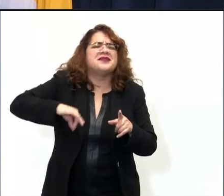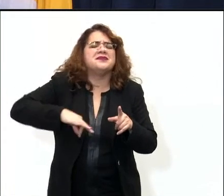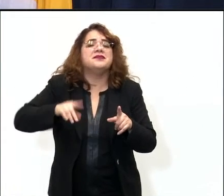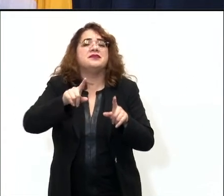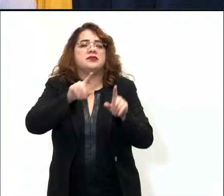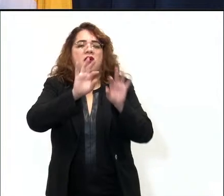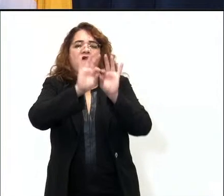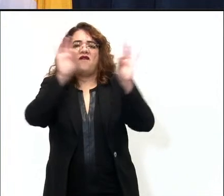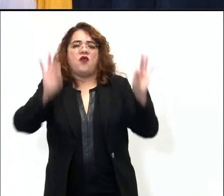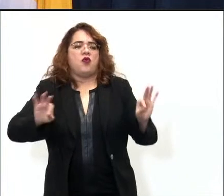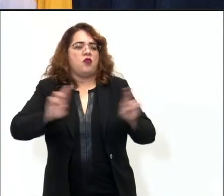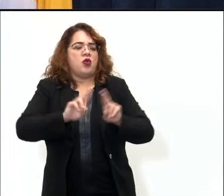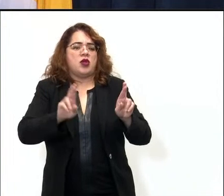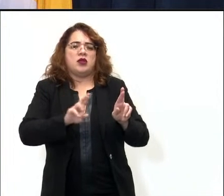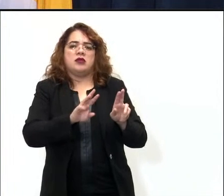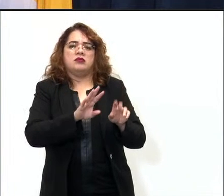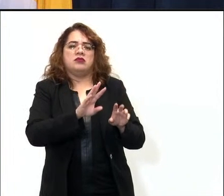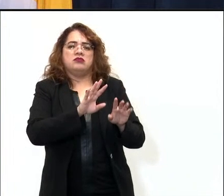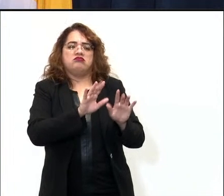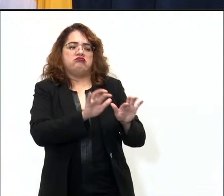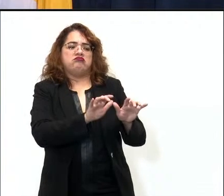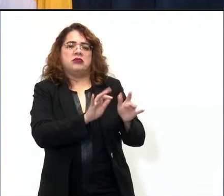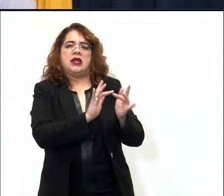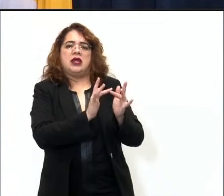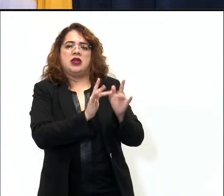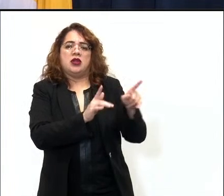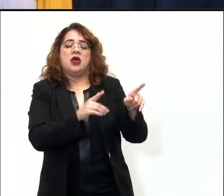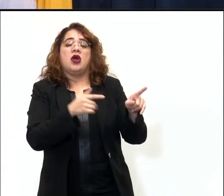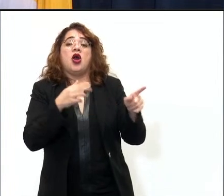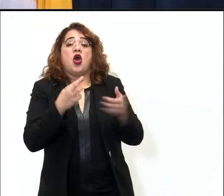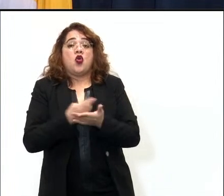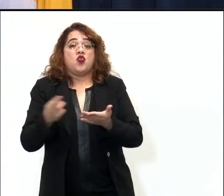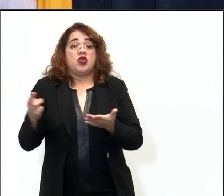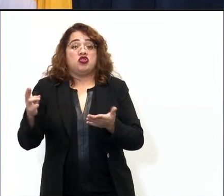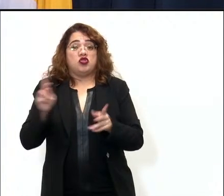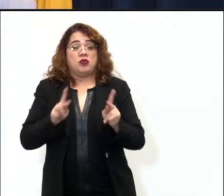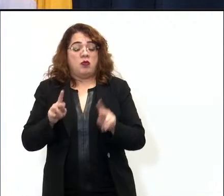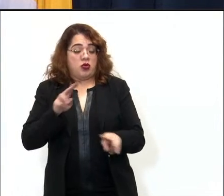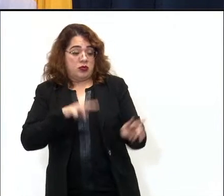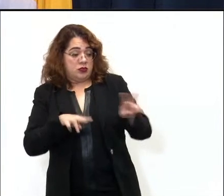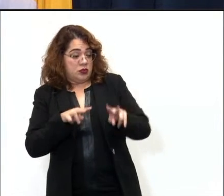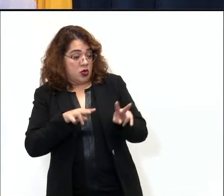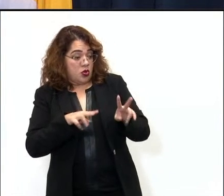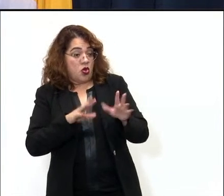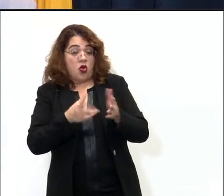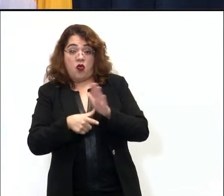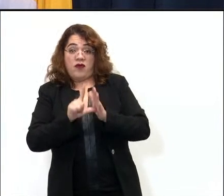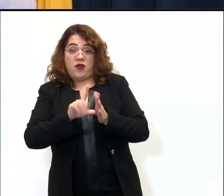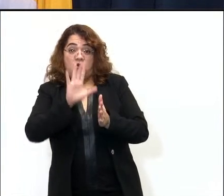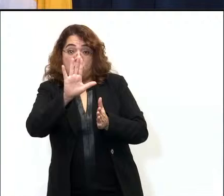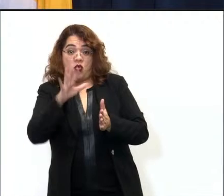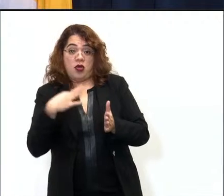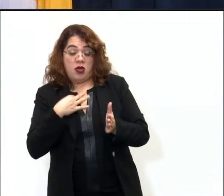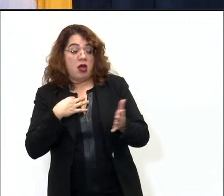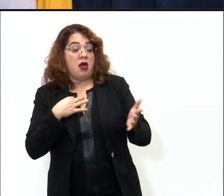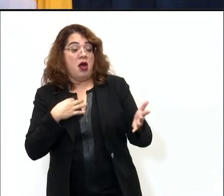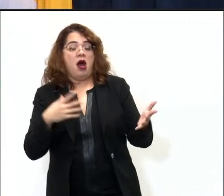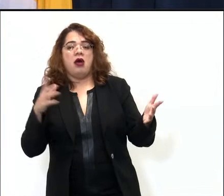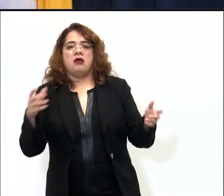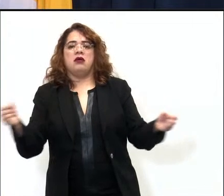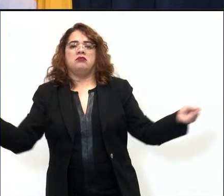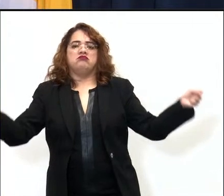the website. Our resource navigators will then use the information provided to connect individuals with appropriate service